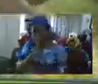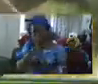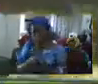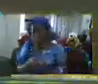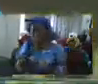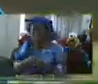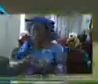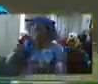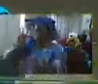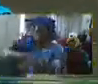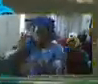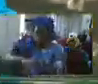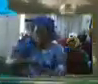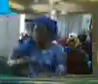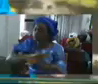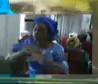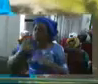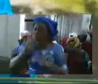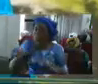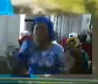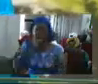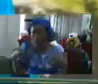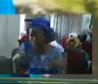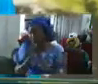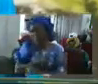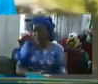Don't be afraid.